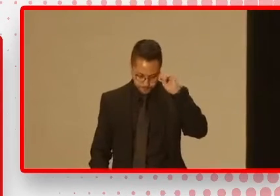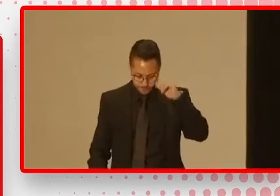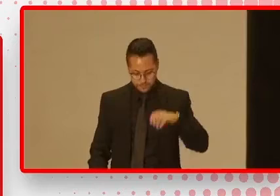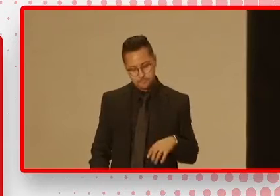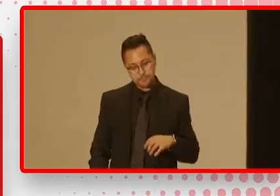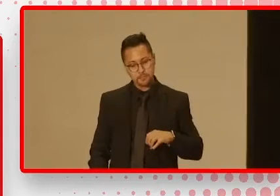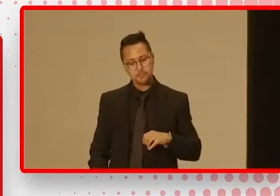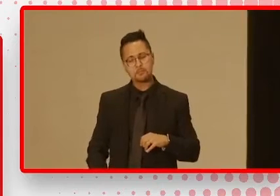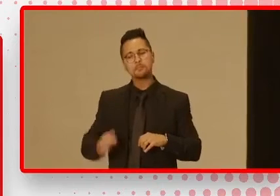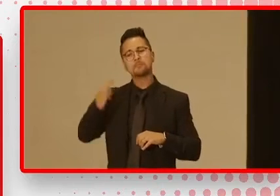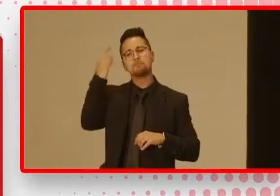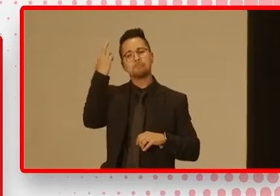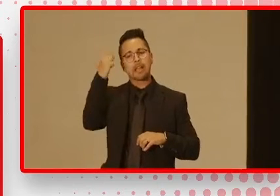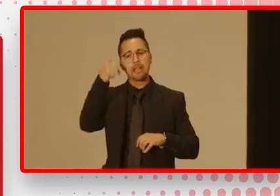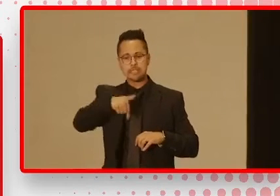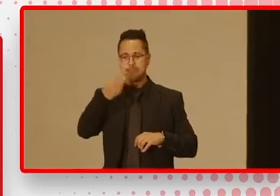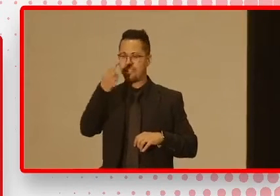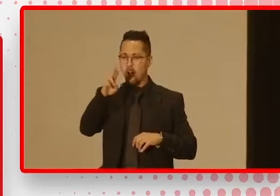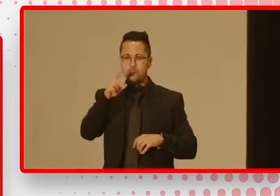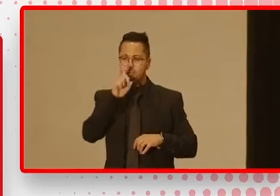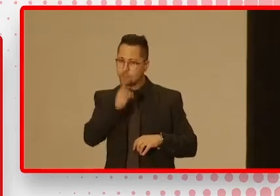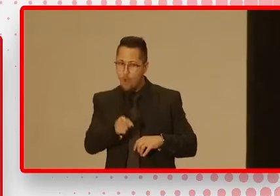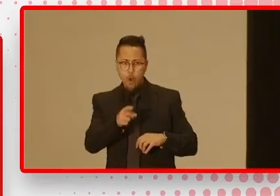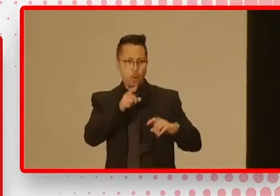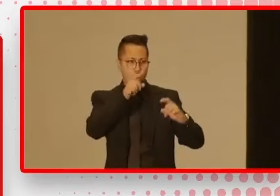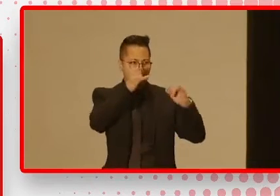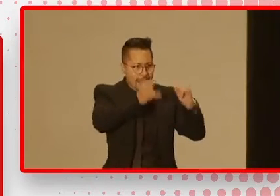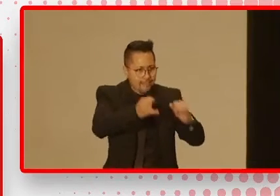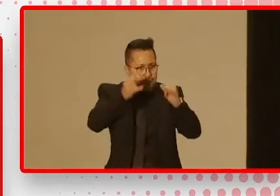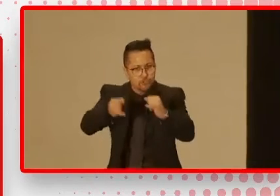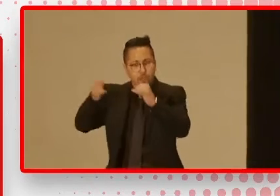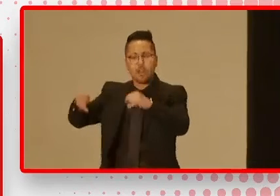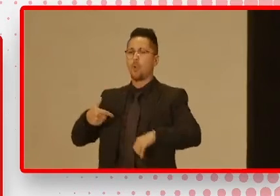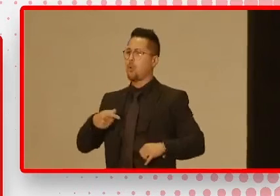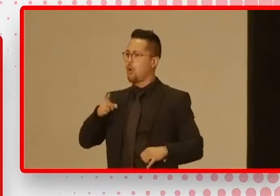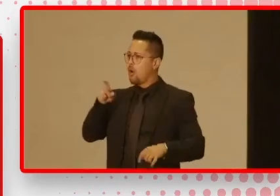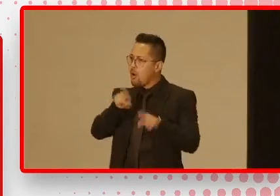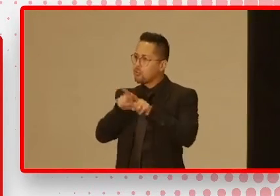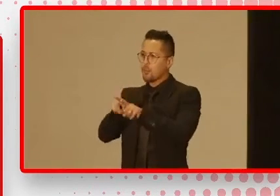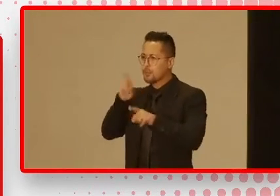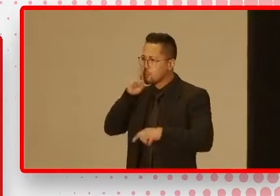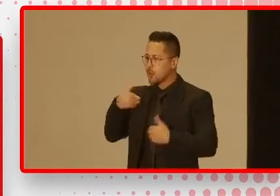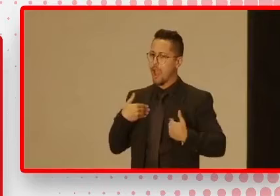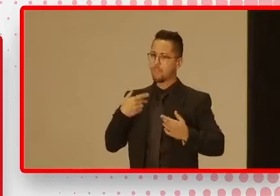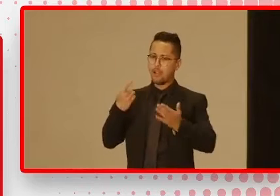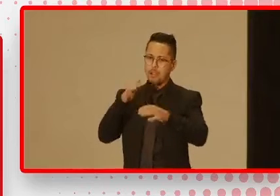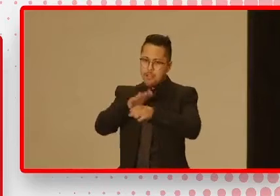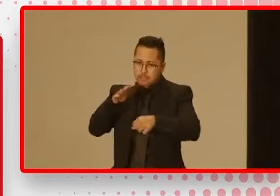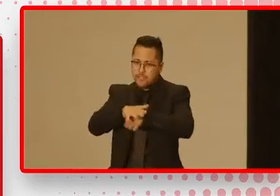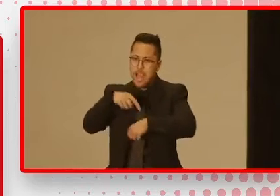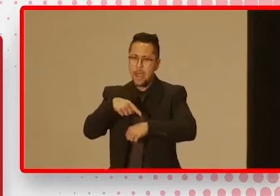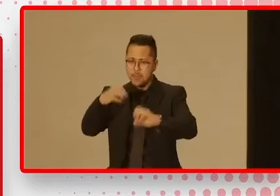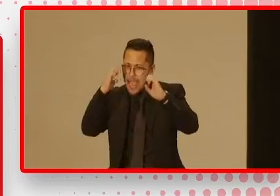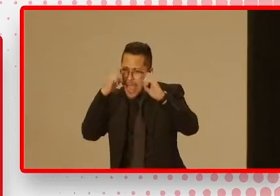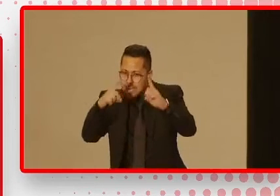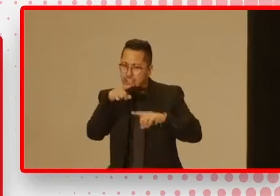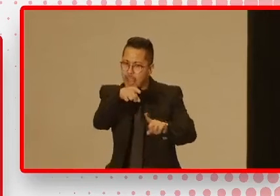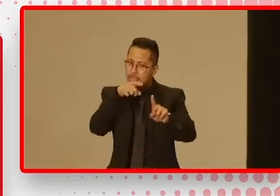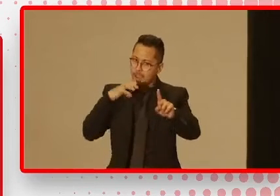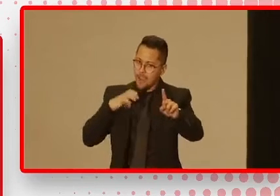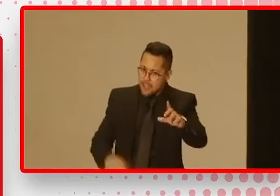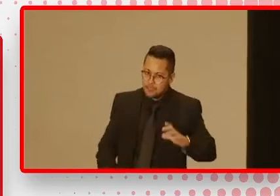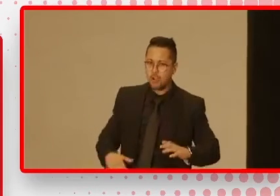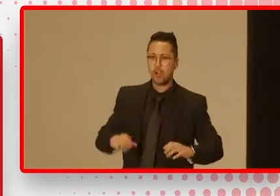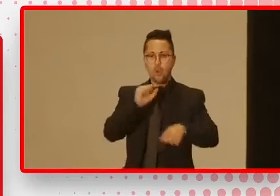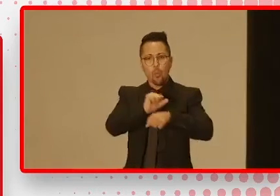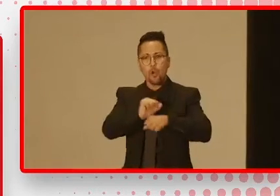Because it's so individualized, and because we want to make sure that we have adequate time to really educate that customer and to work with them together